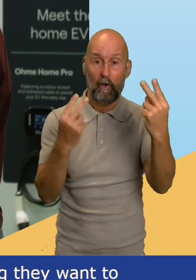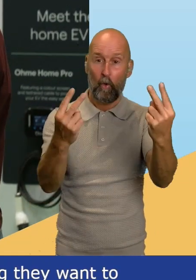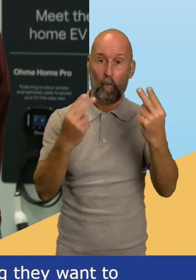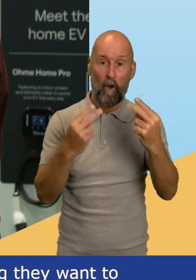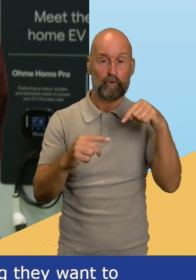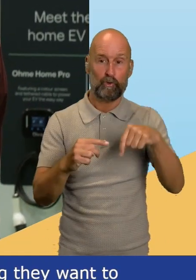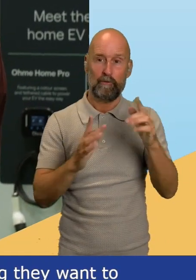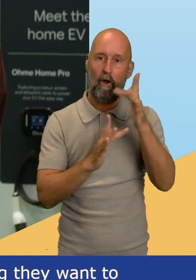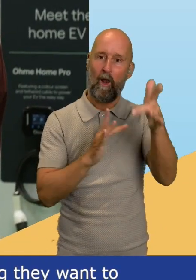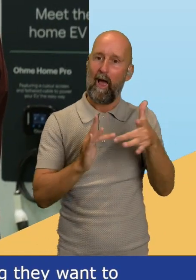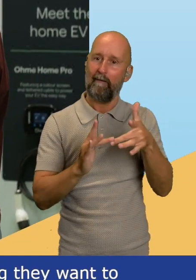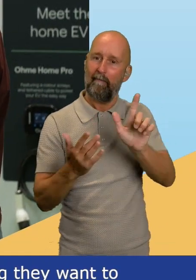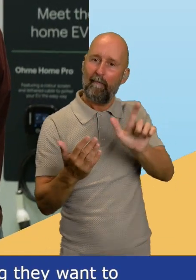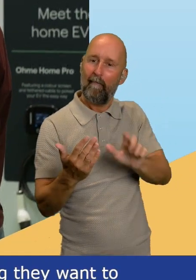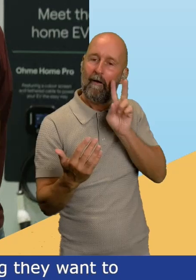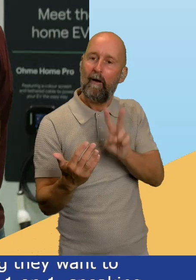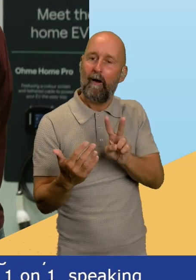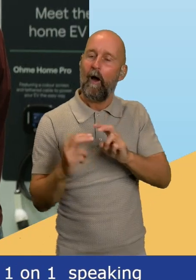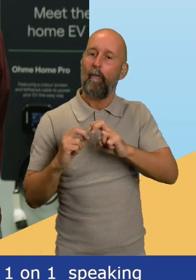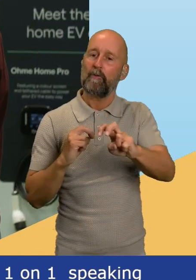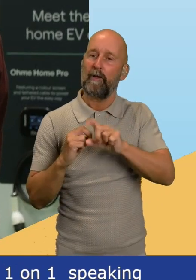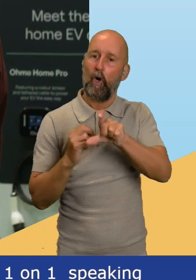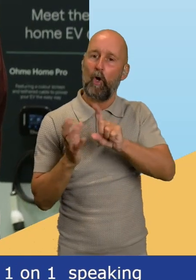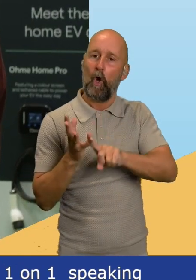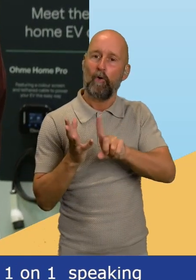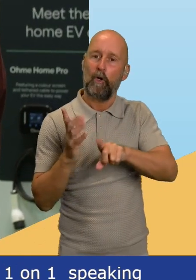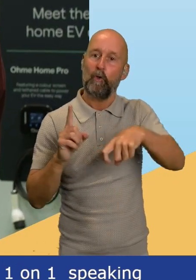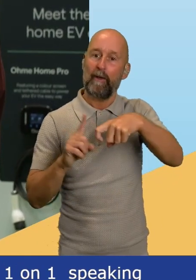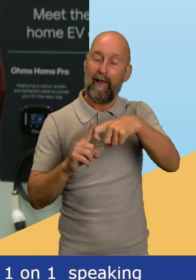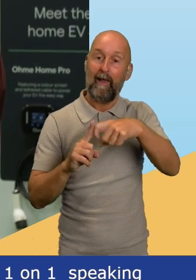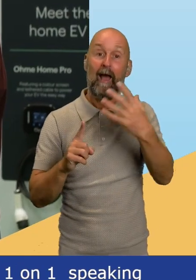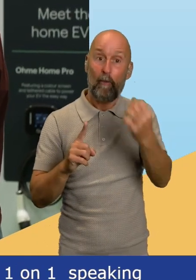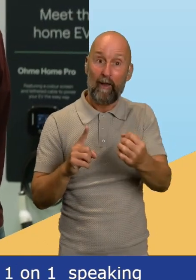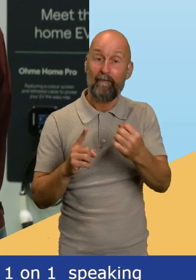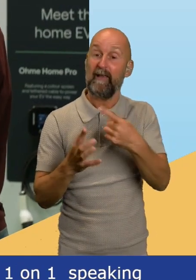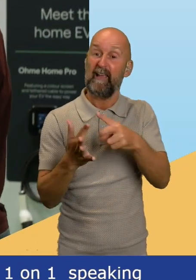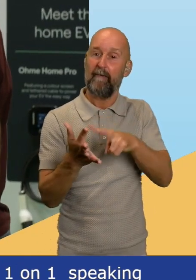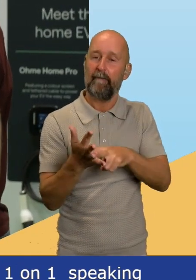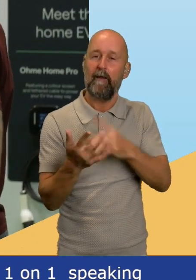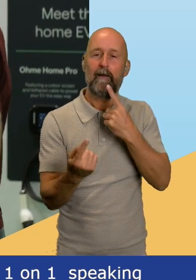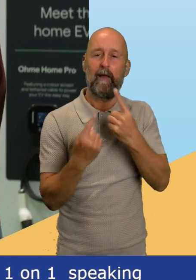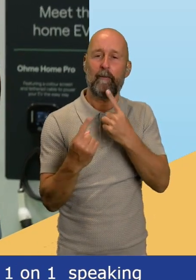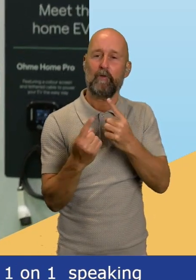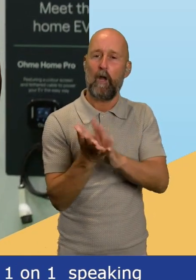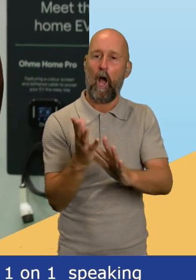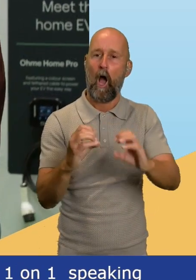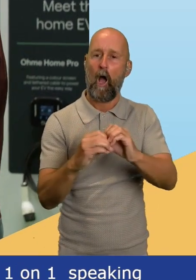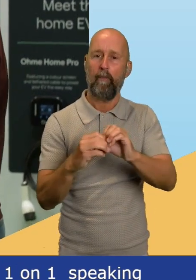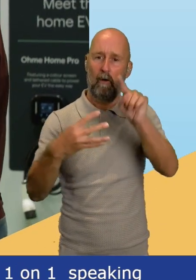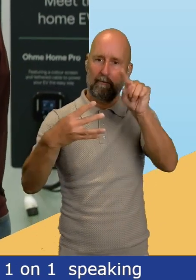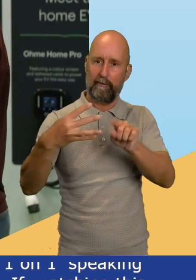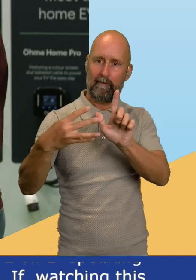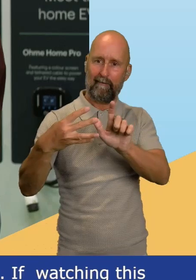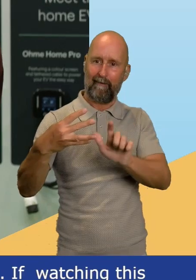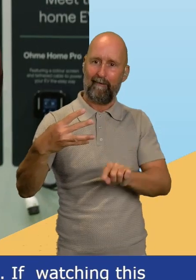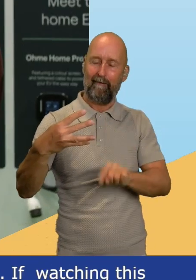demand afterwards, Motability.co.uk has an EV Education Hub, and it's got all of the information that's here at the show in the hub. So I'd